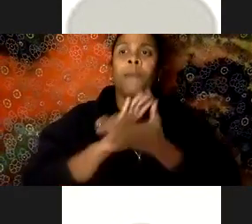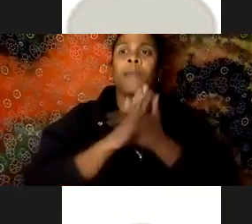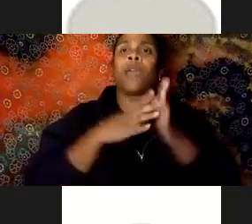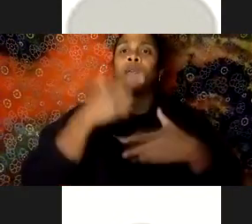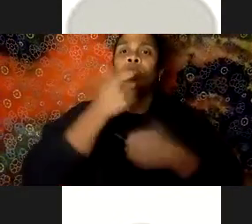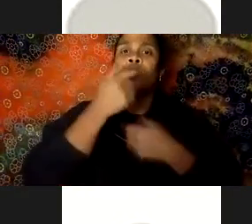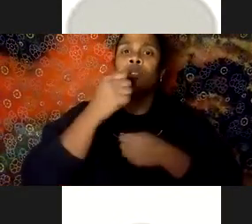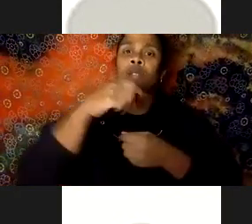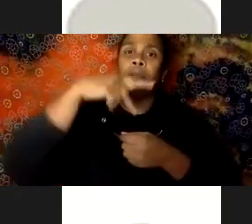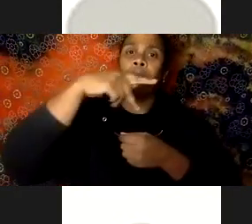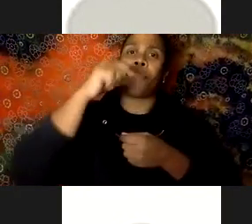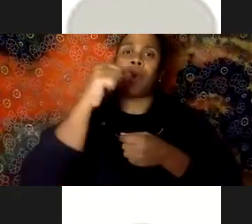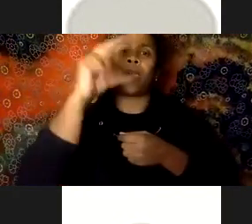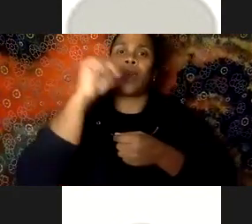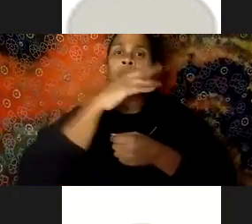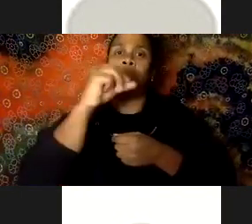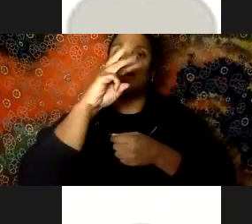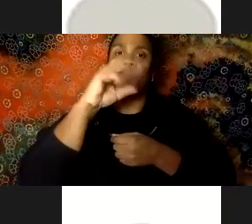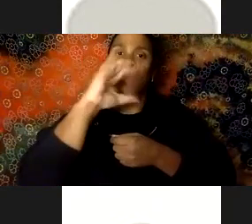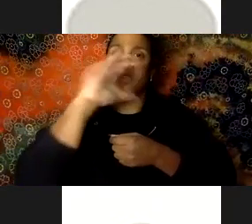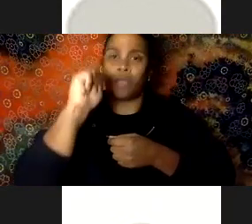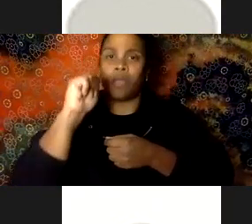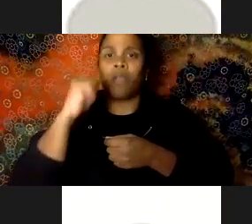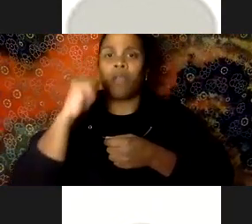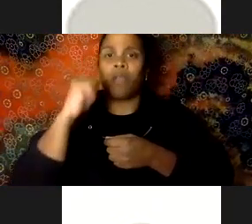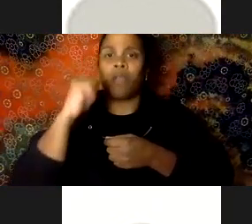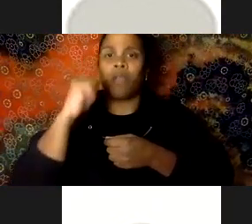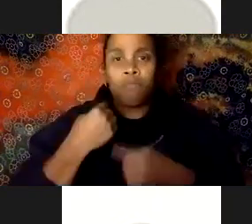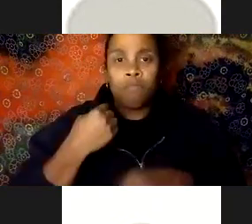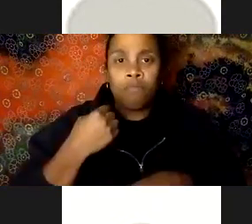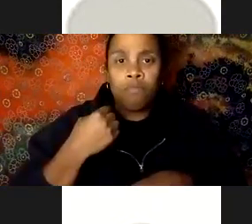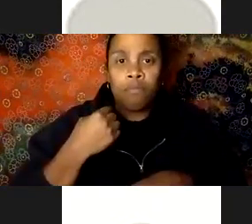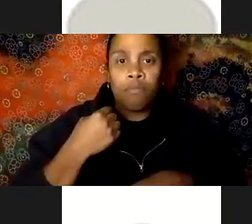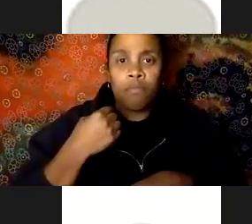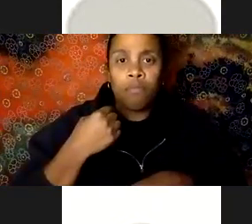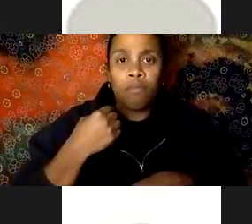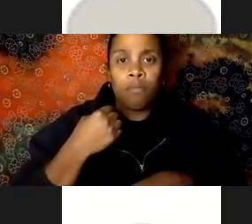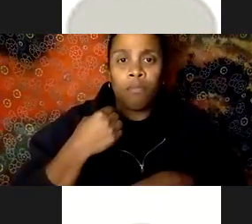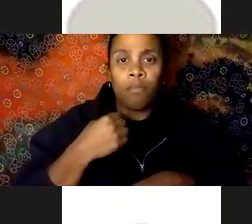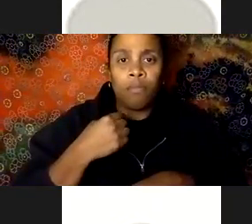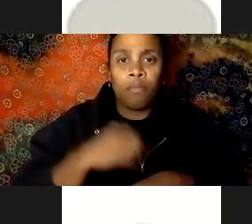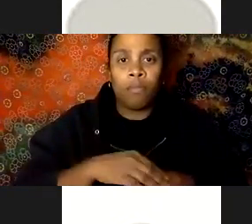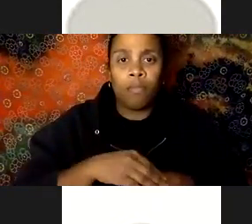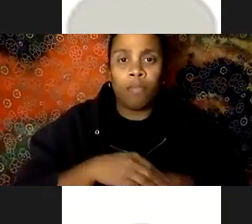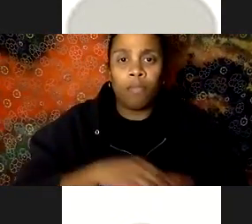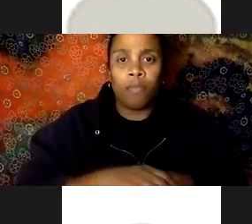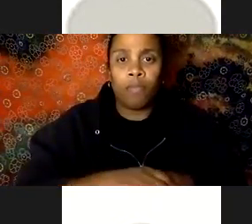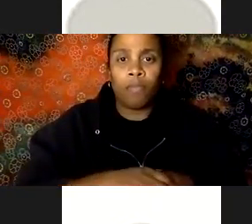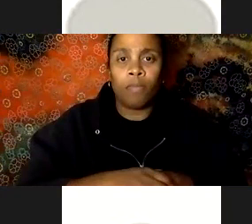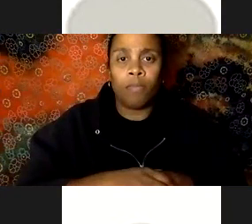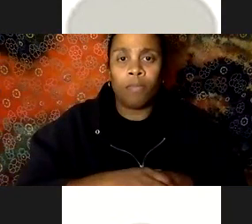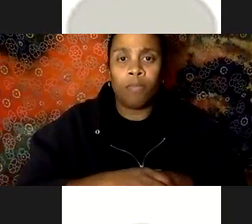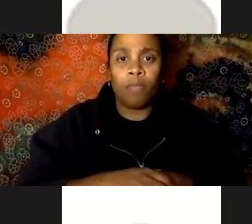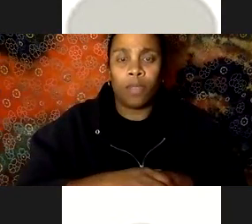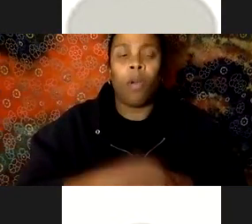alternative. So my first pathways in, to me, are very connected to being a witch. I know for me, at least, that's right, all these associations for